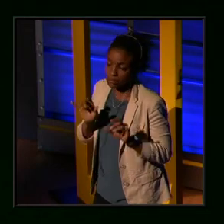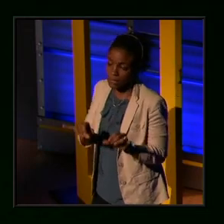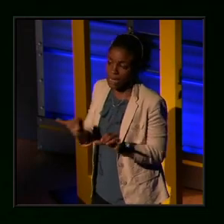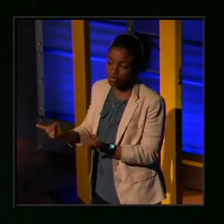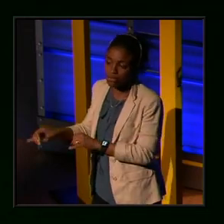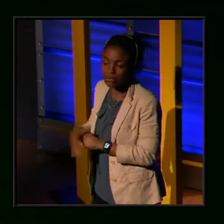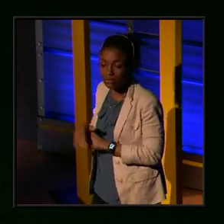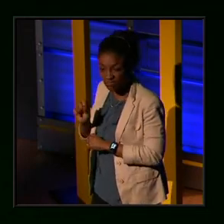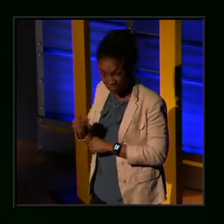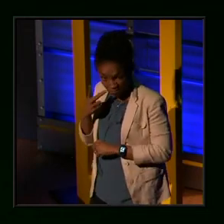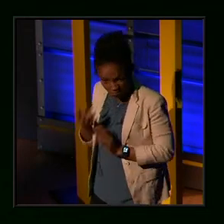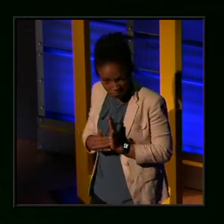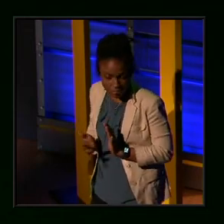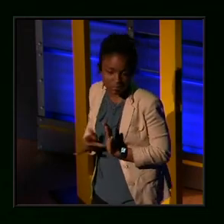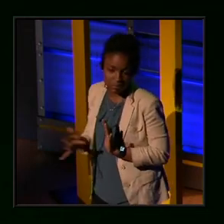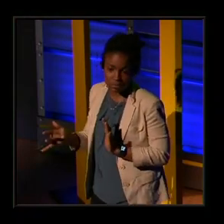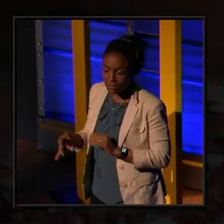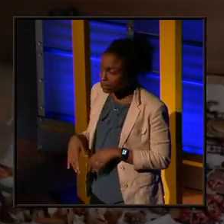Do I need to click again? One more time.